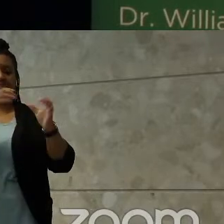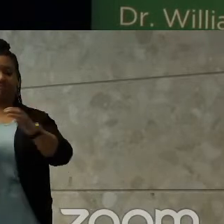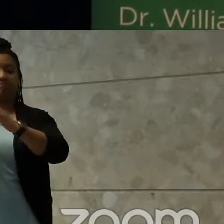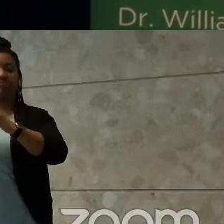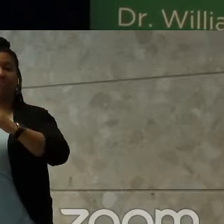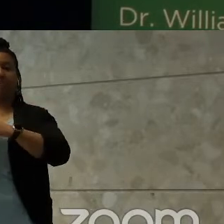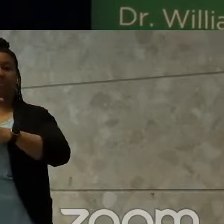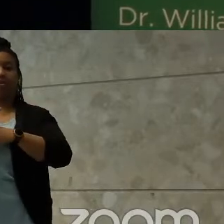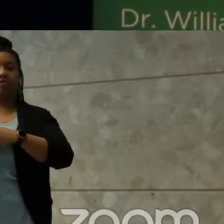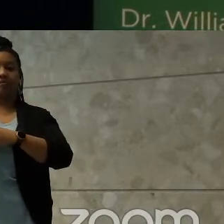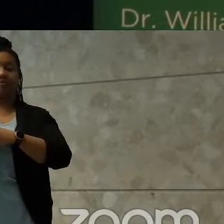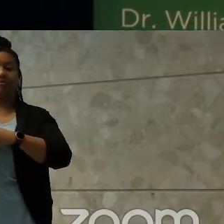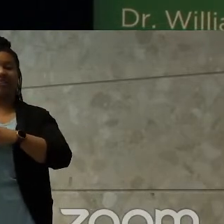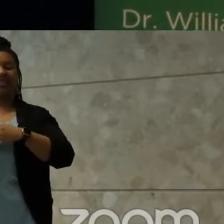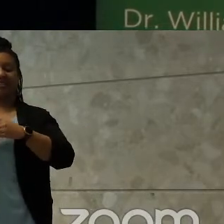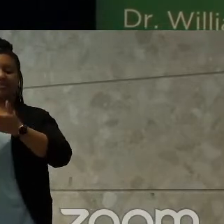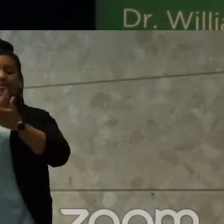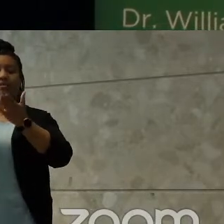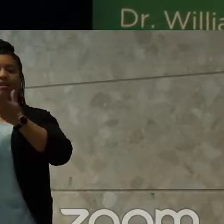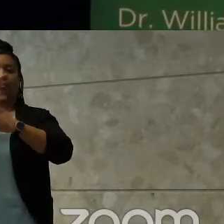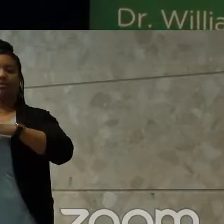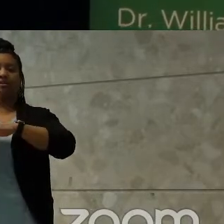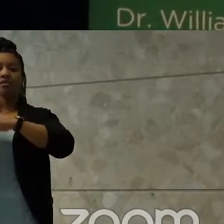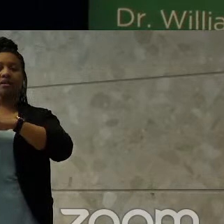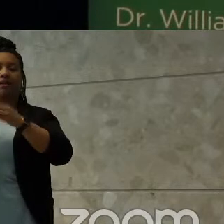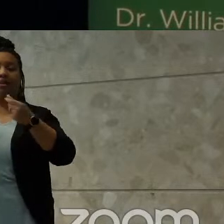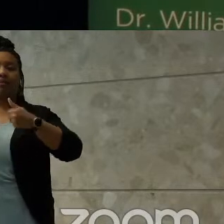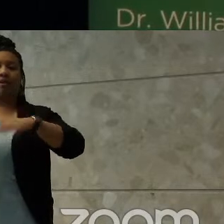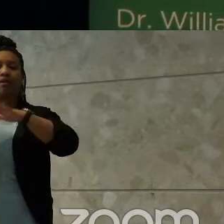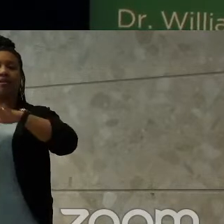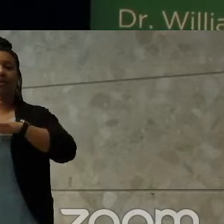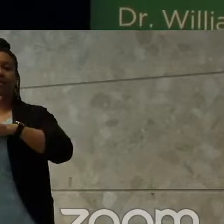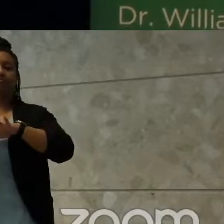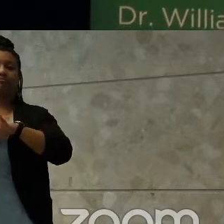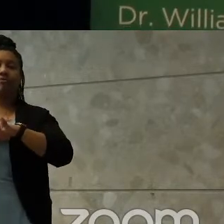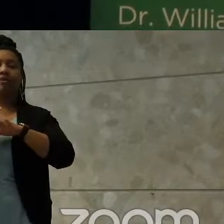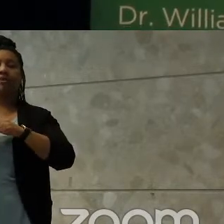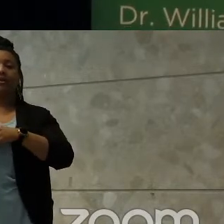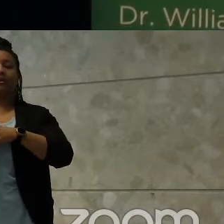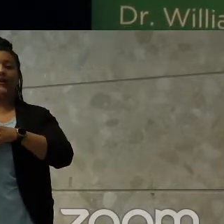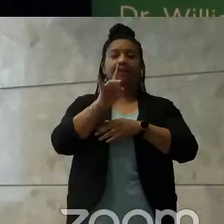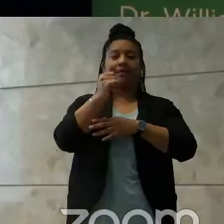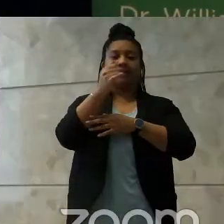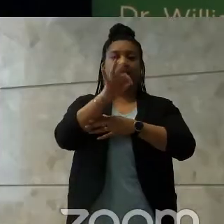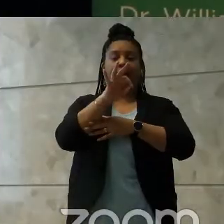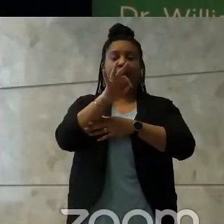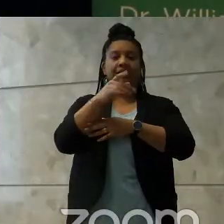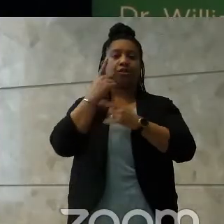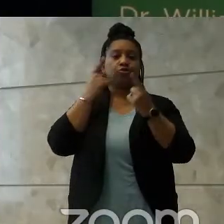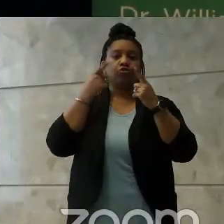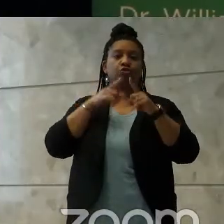the university resides on land ceded in the 1819 Treaty of Saginaw.